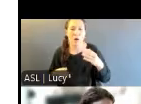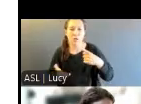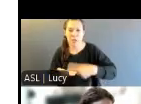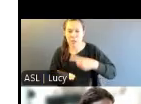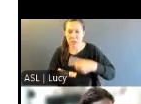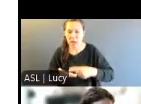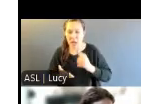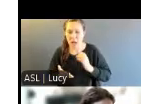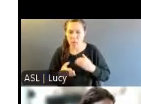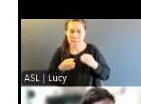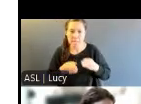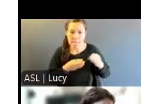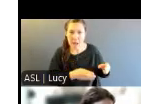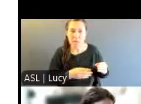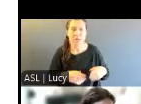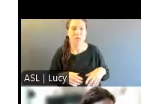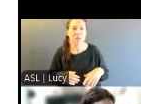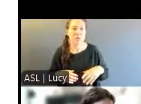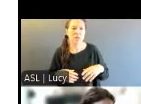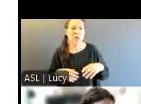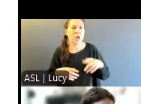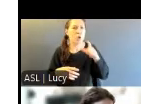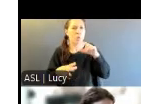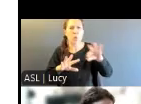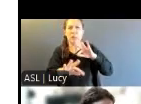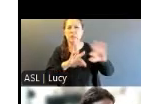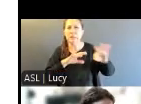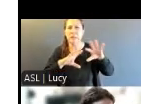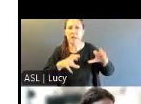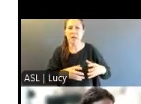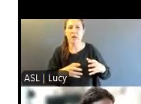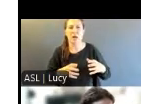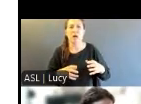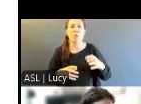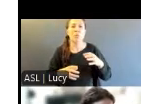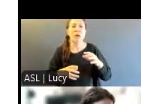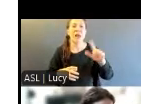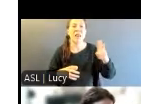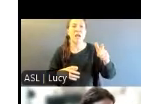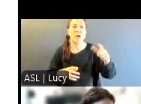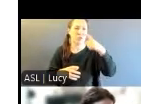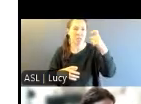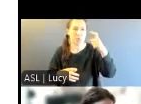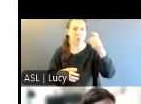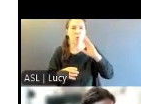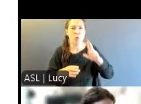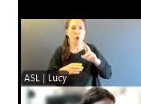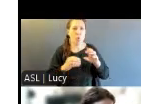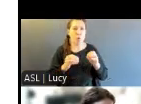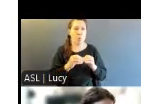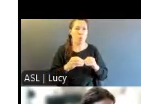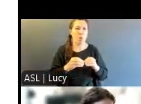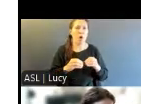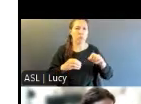sample really quickly, but for more information, we'll have a report coming out this summer.